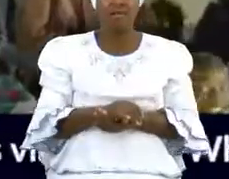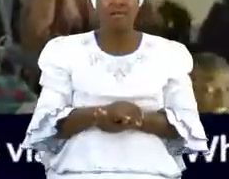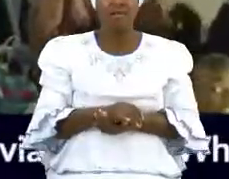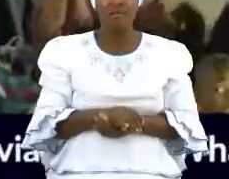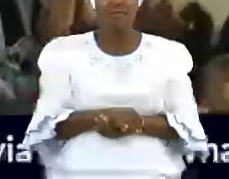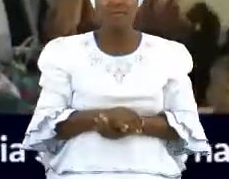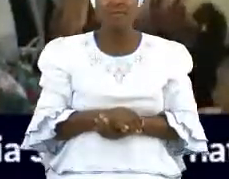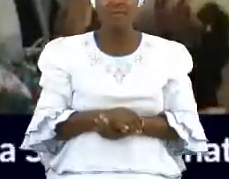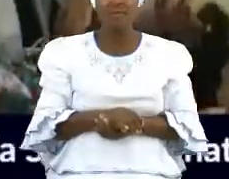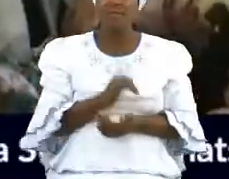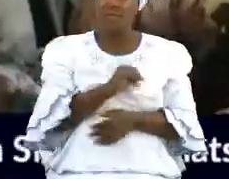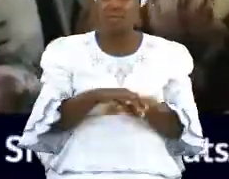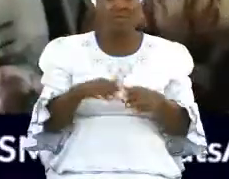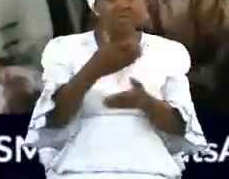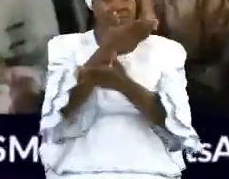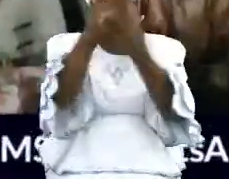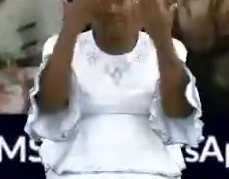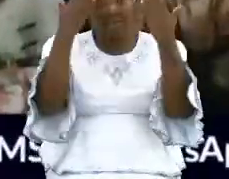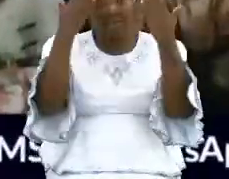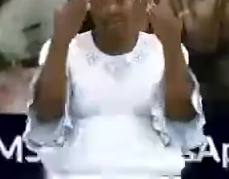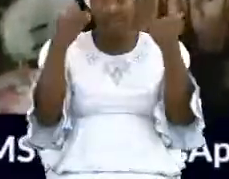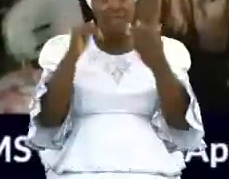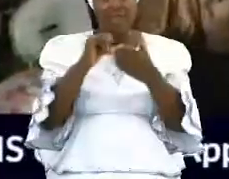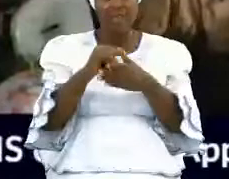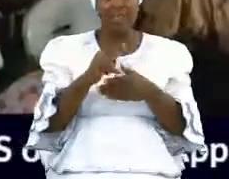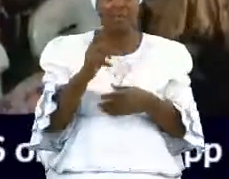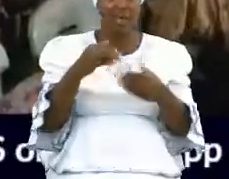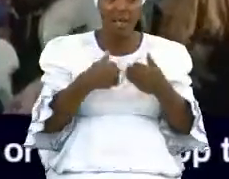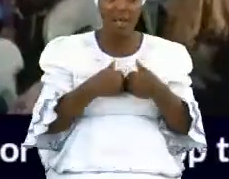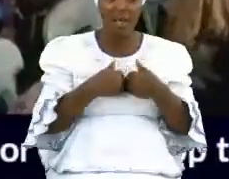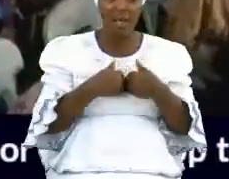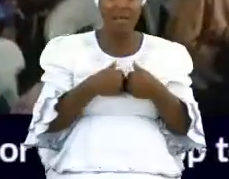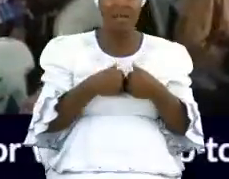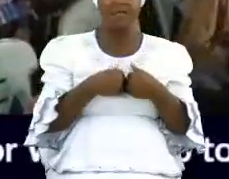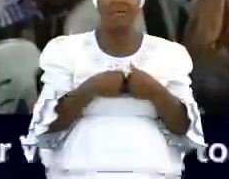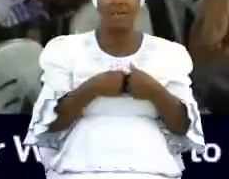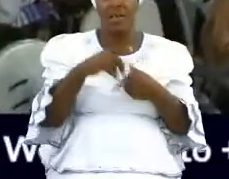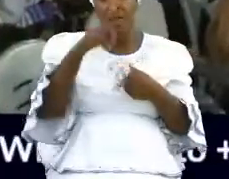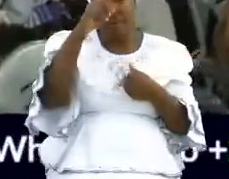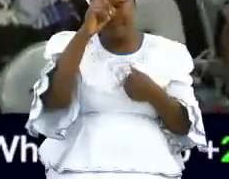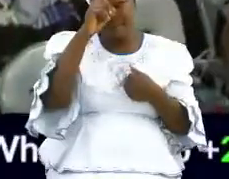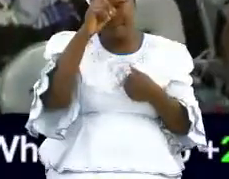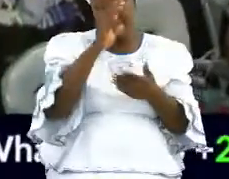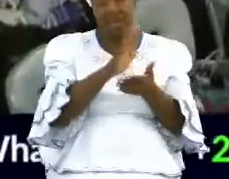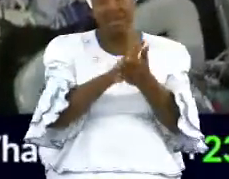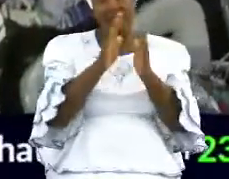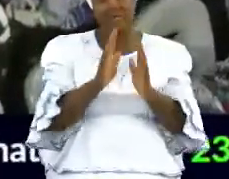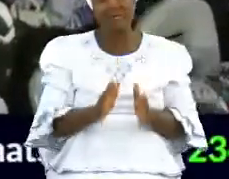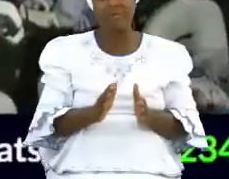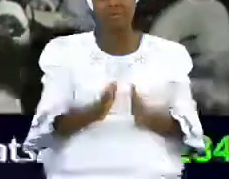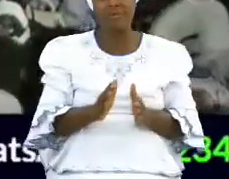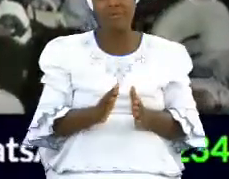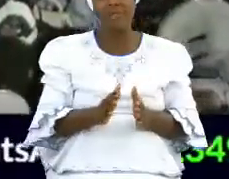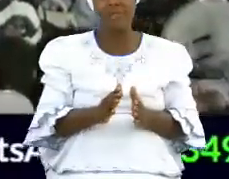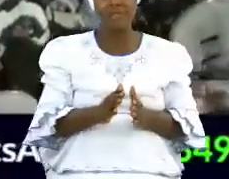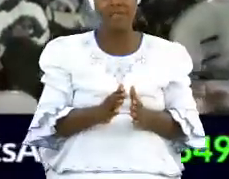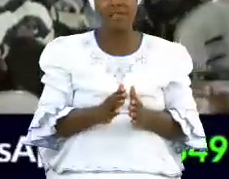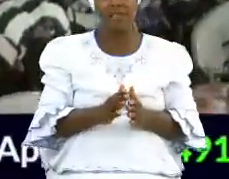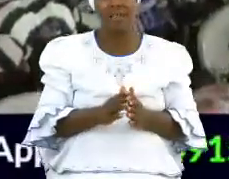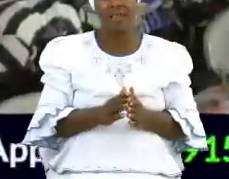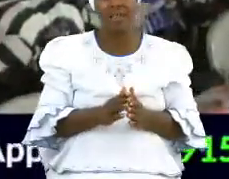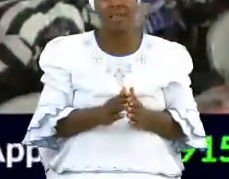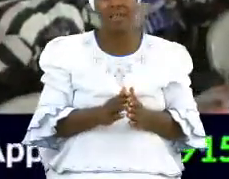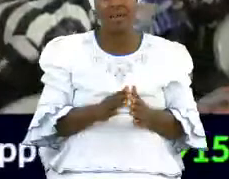And don't forget, there will be believers' lunch tomorrow at 2 p.m. at